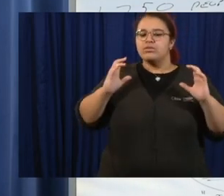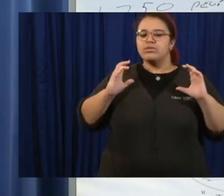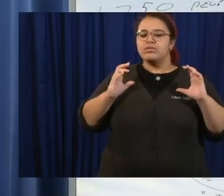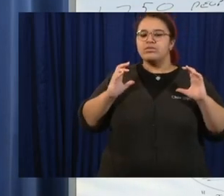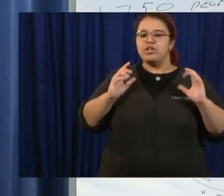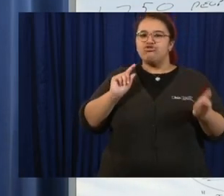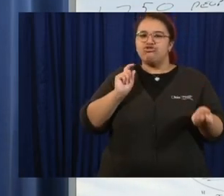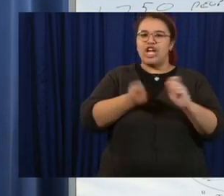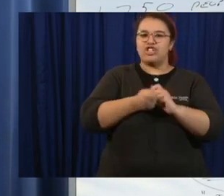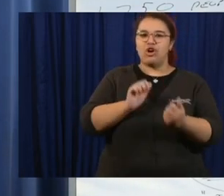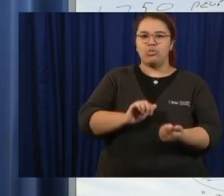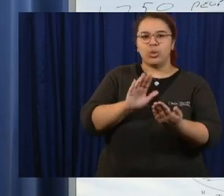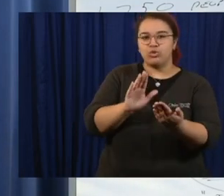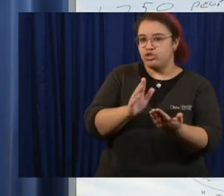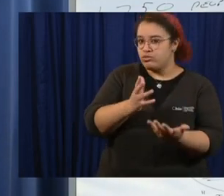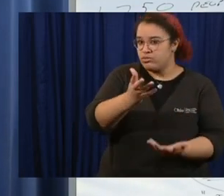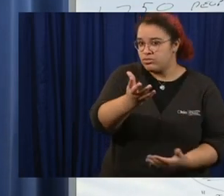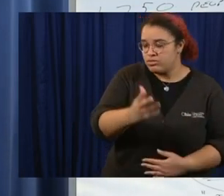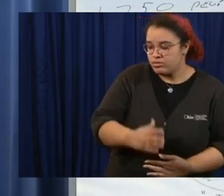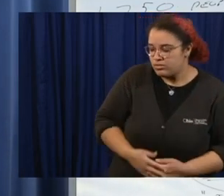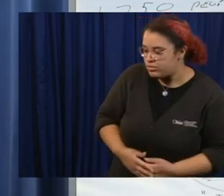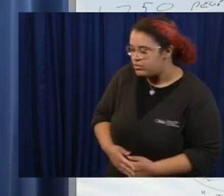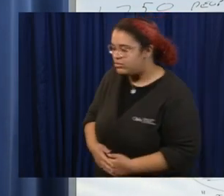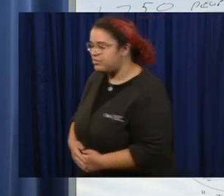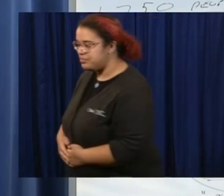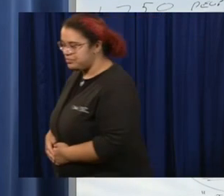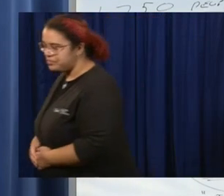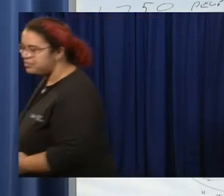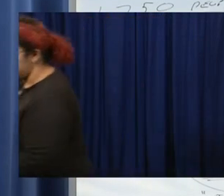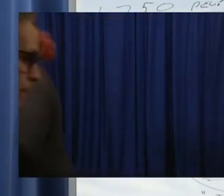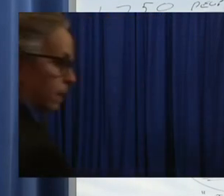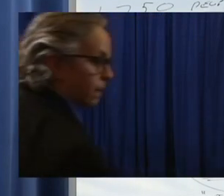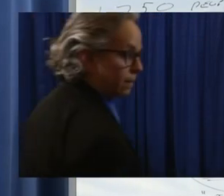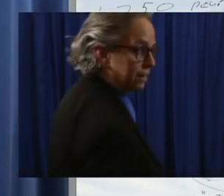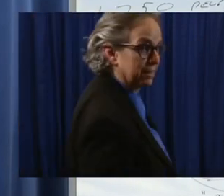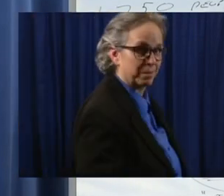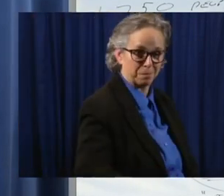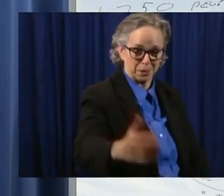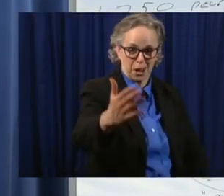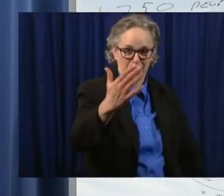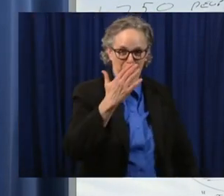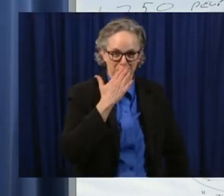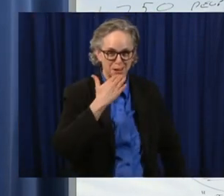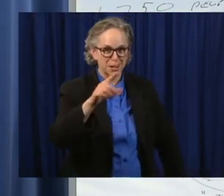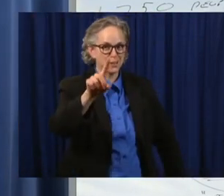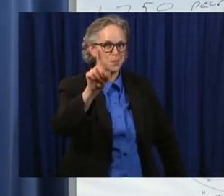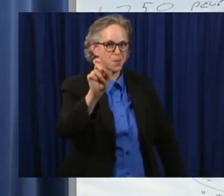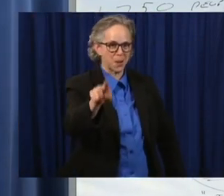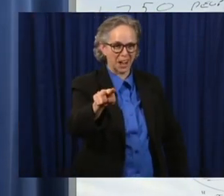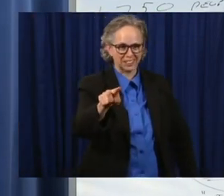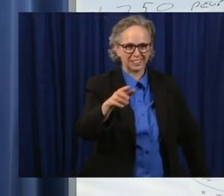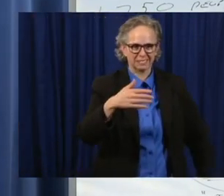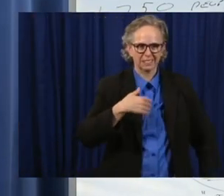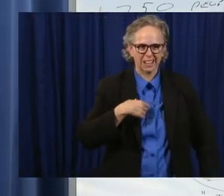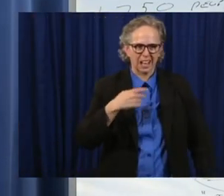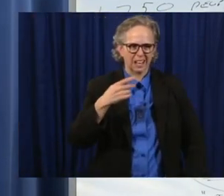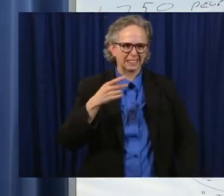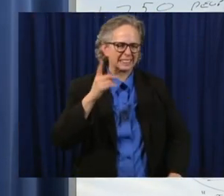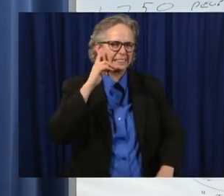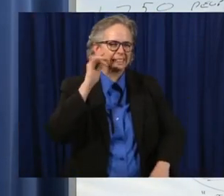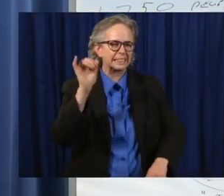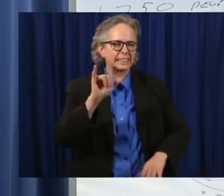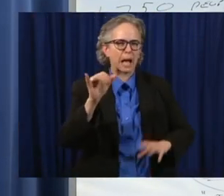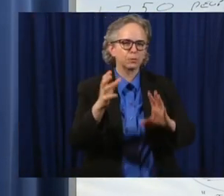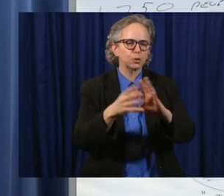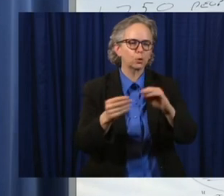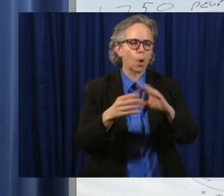Well, that's a very good question. I saw the same story or stories that you saw, and I think it